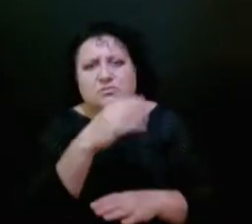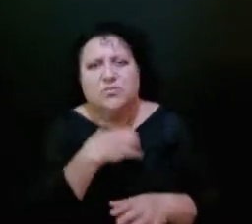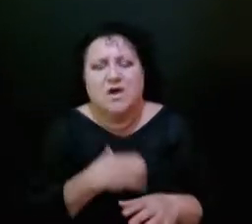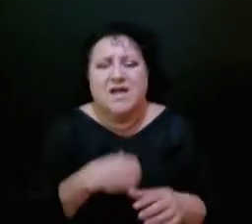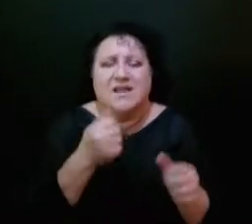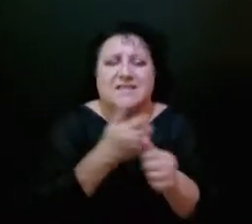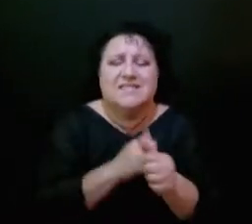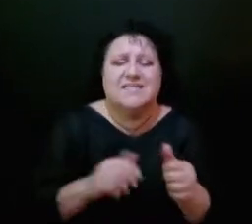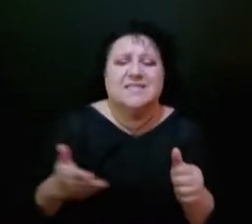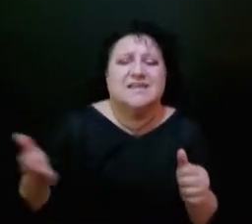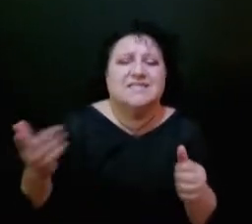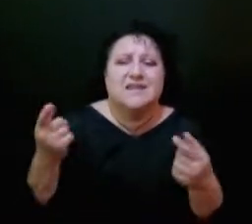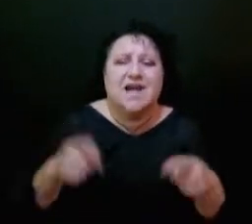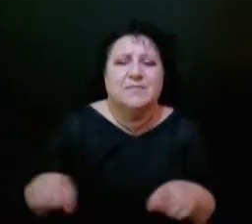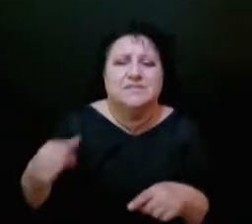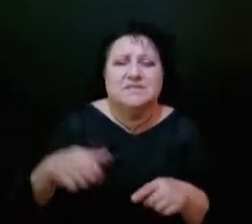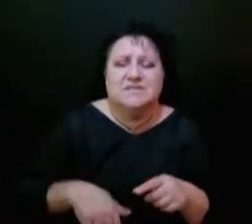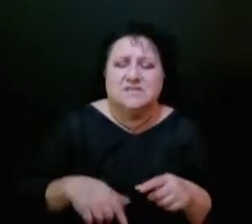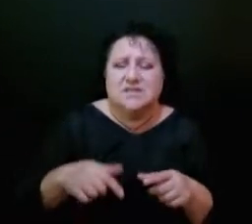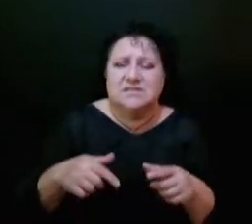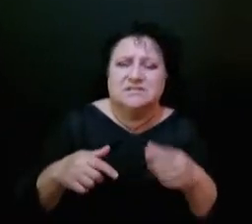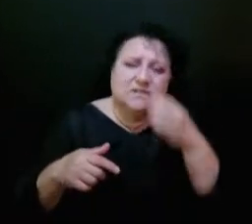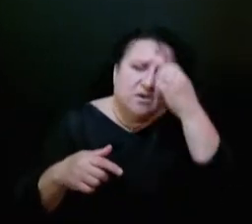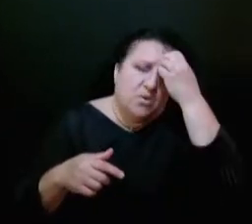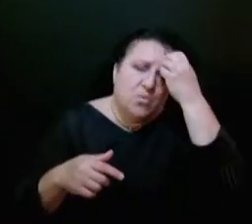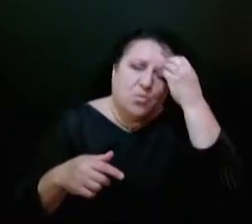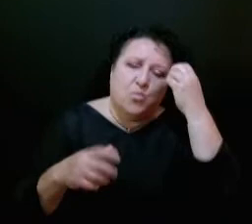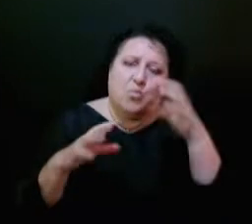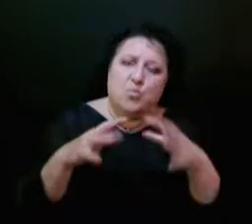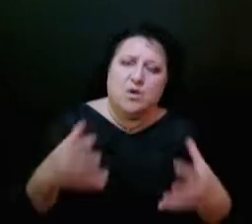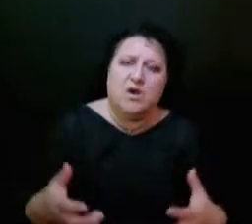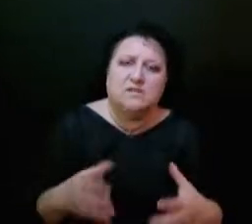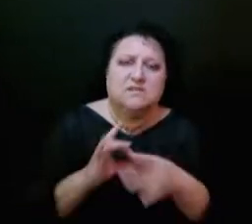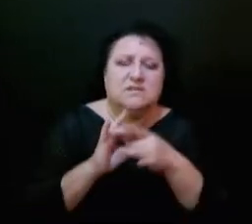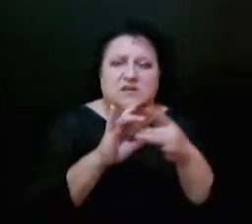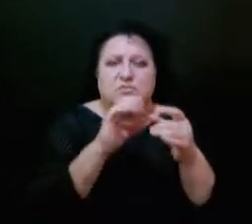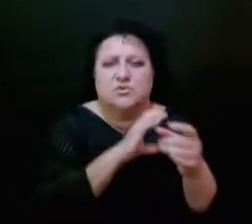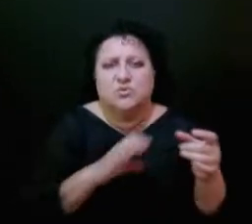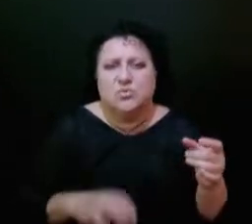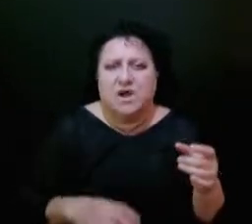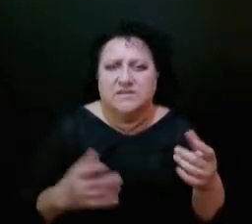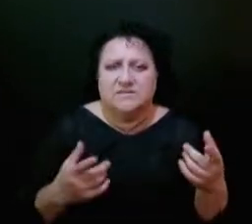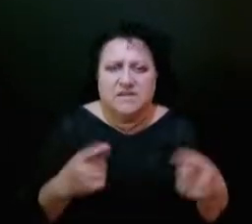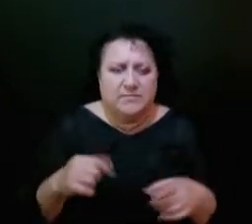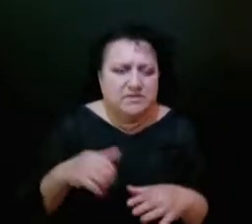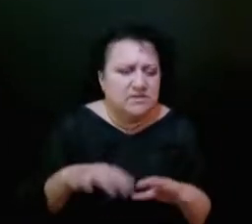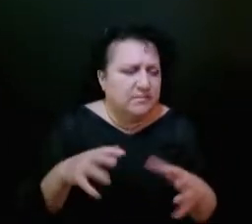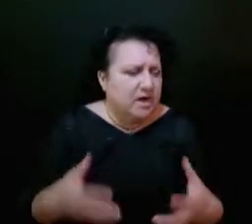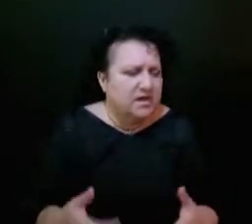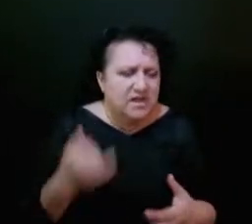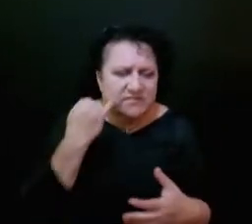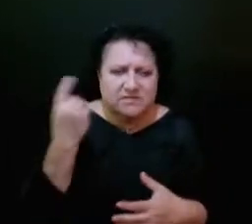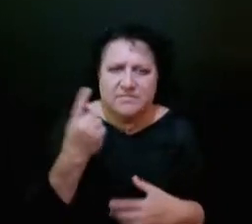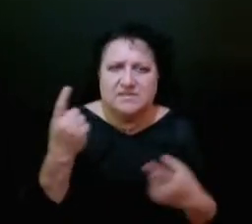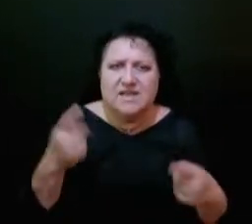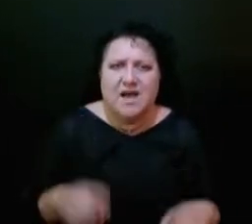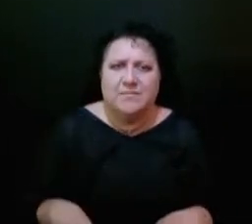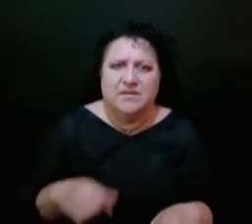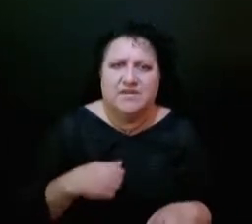in conjunction with Christ is done through his body. So if something is happening and the body doesn't show